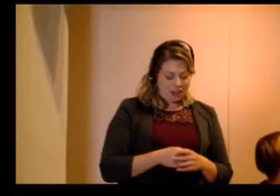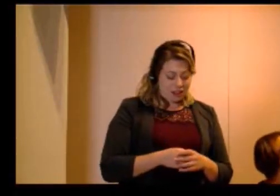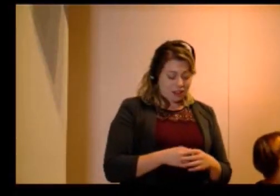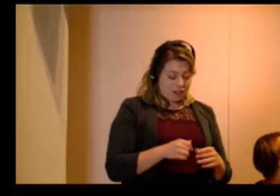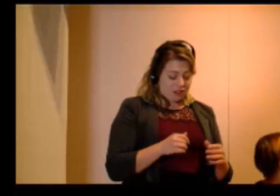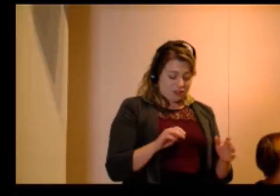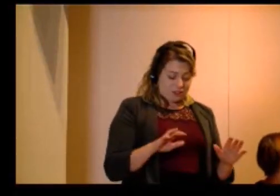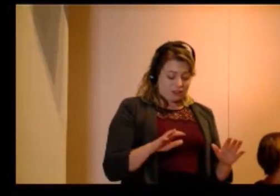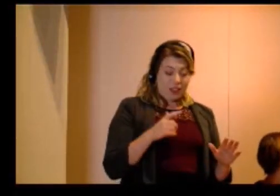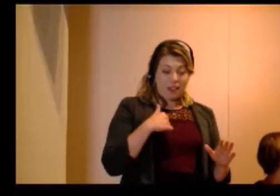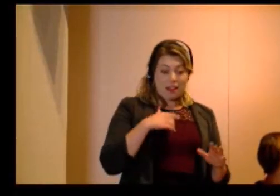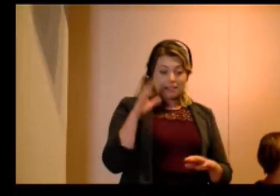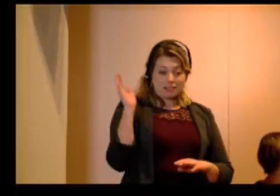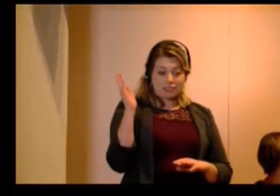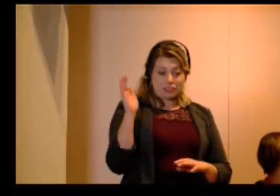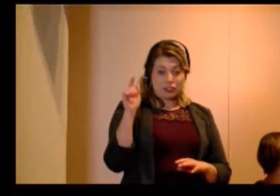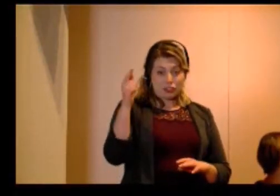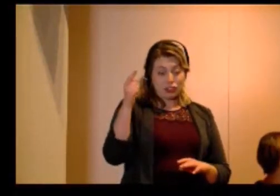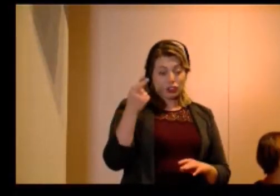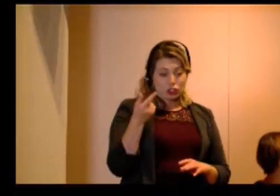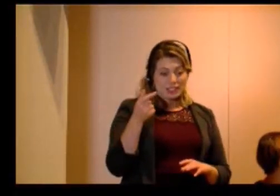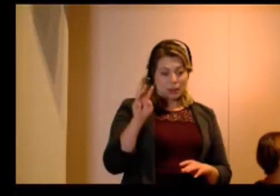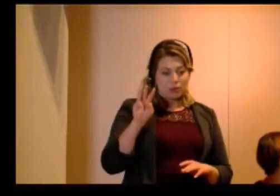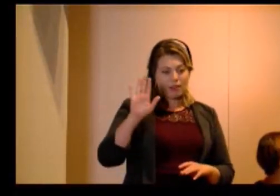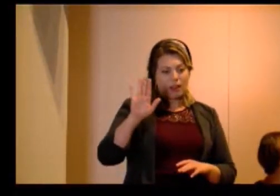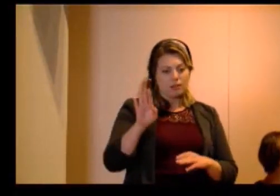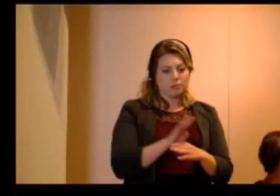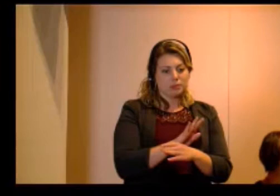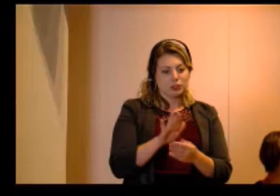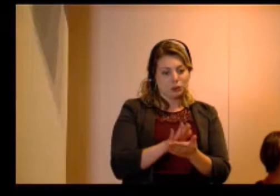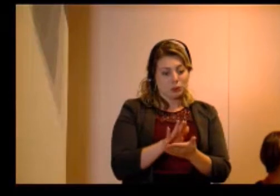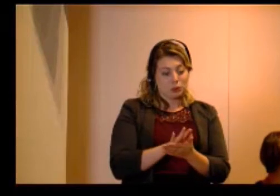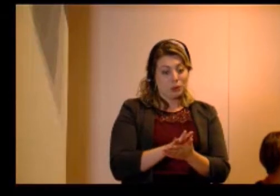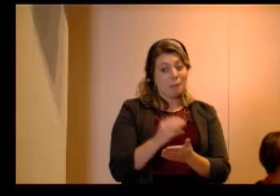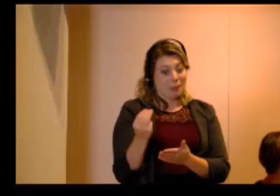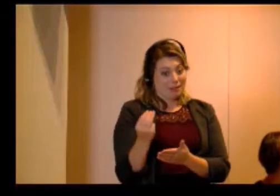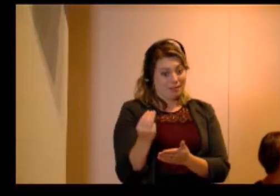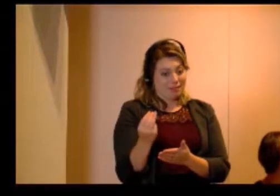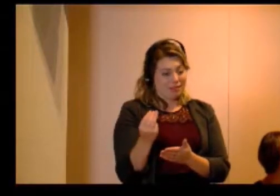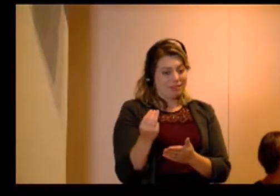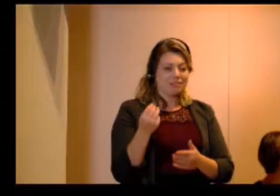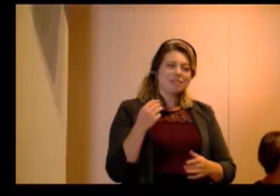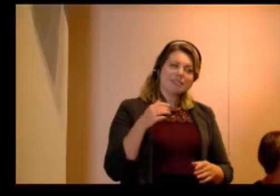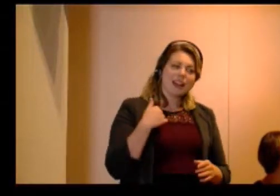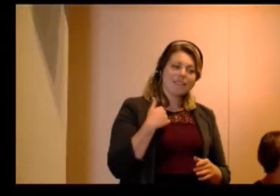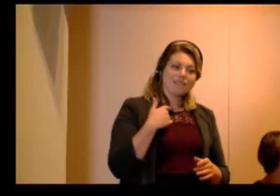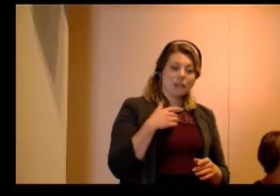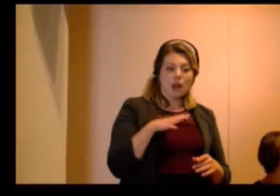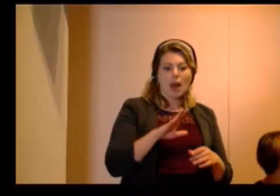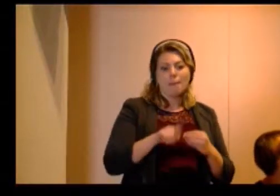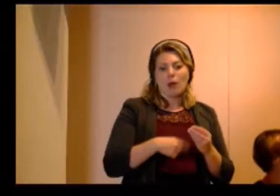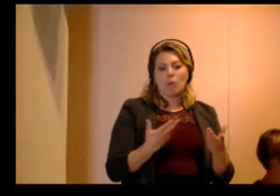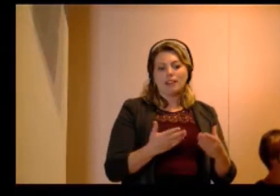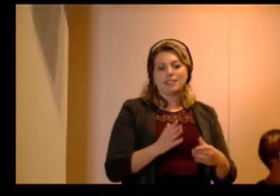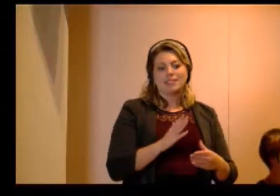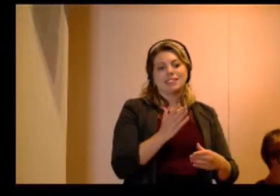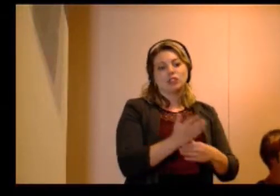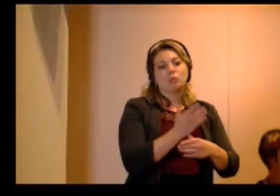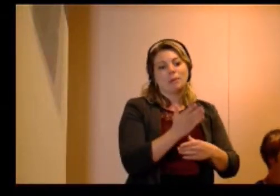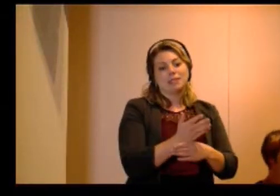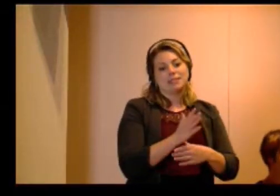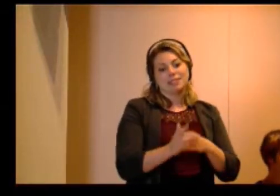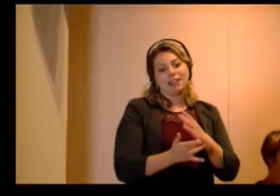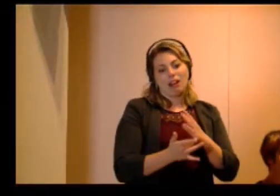I gave a talk at GW's business school on Monday, and I had about disruptive technologies and 3D